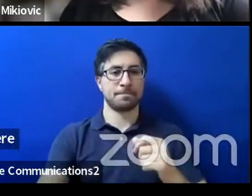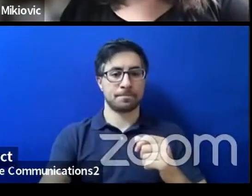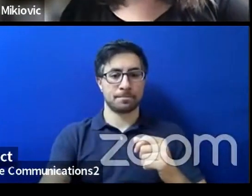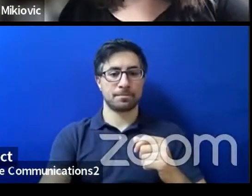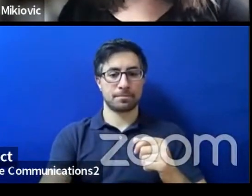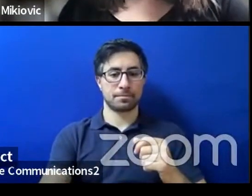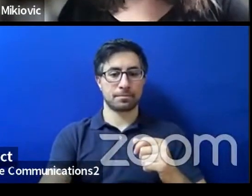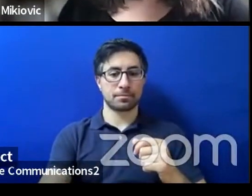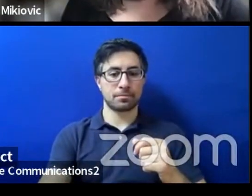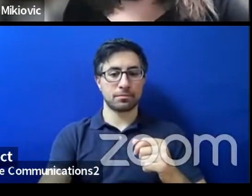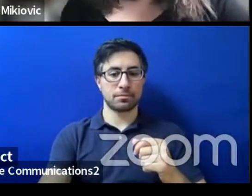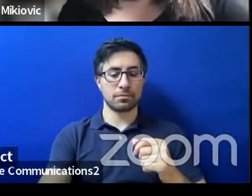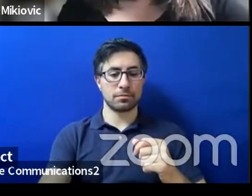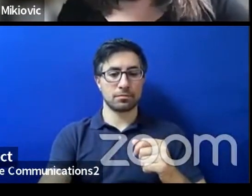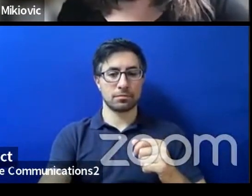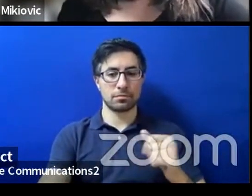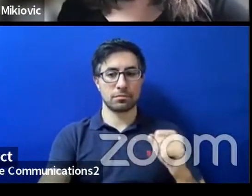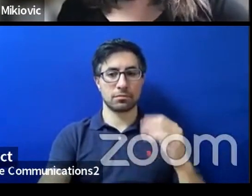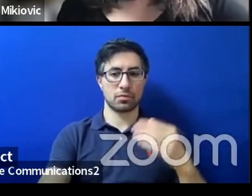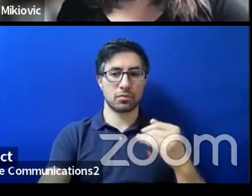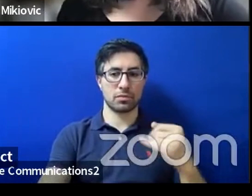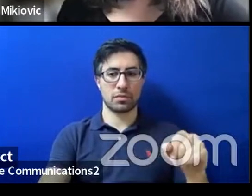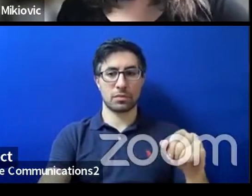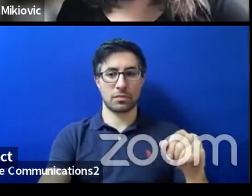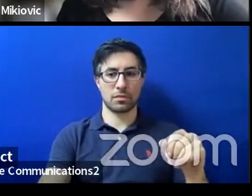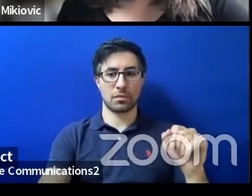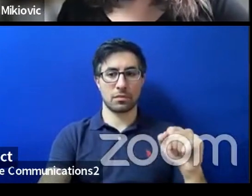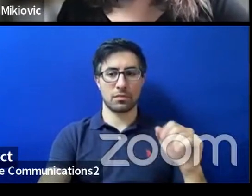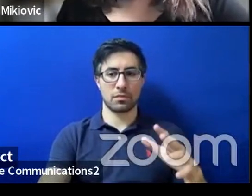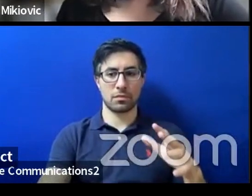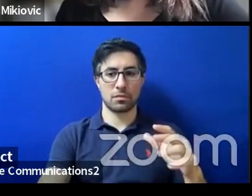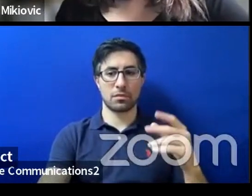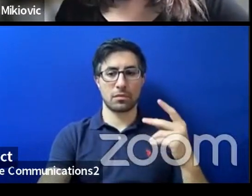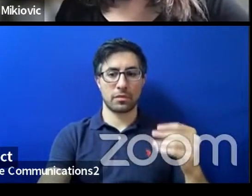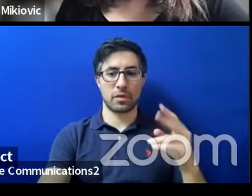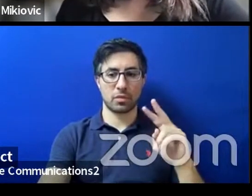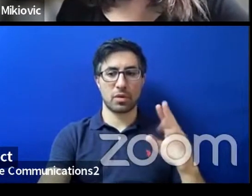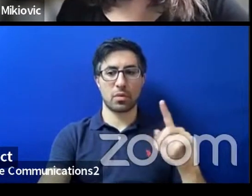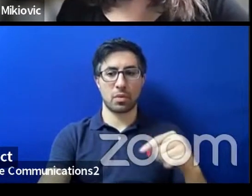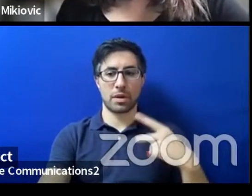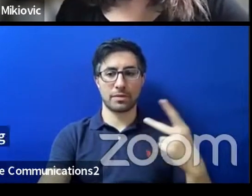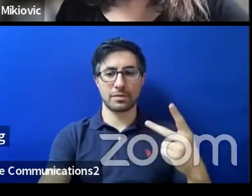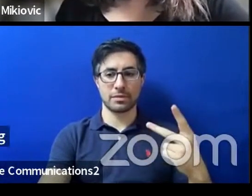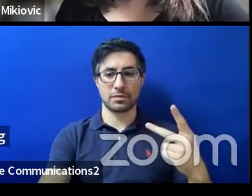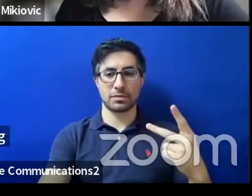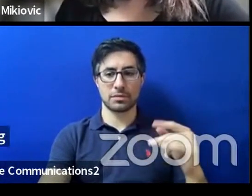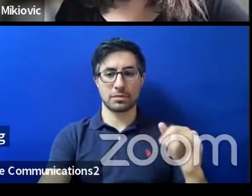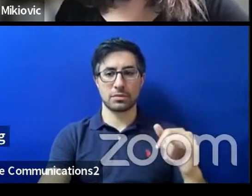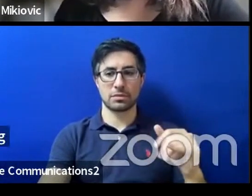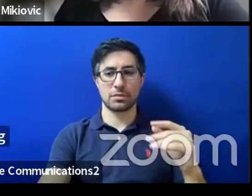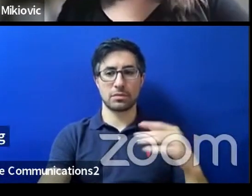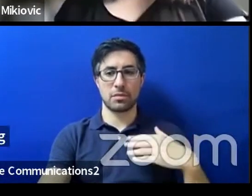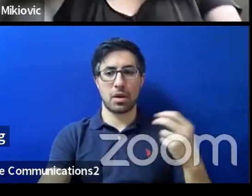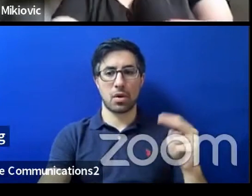as a frontline Indigenous worker, giving my perspective, my experience on what I've seen and the individuals I've worked with, as well as